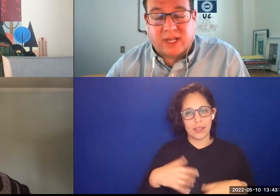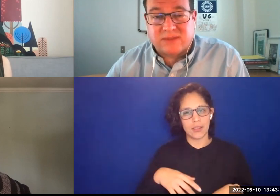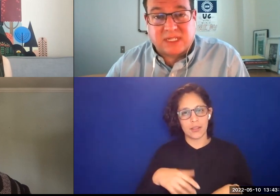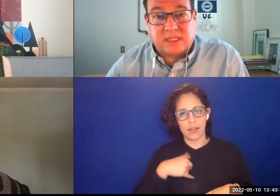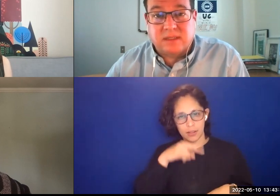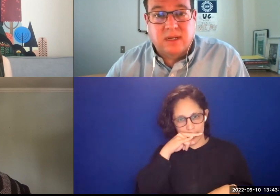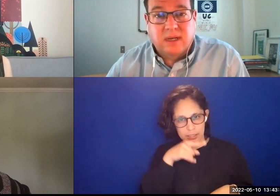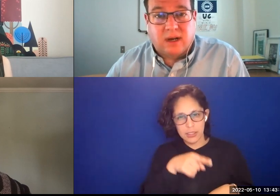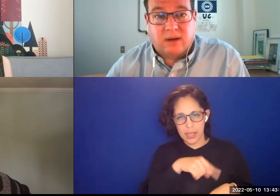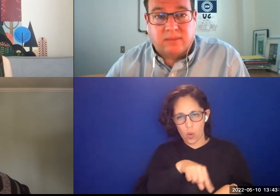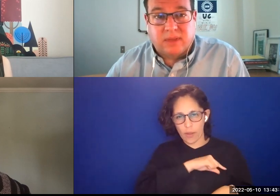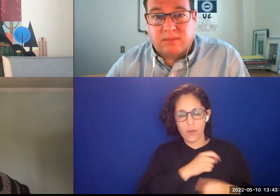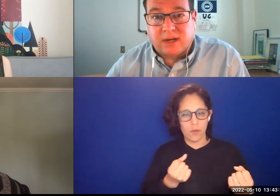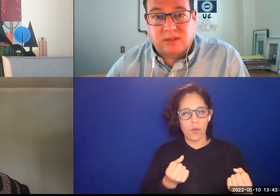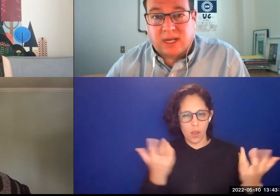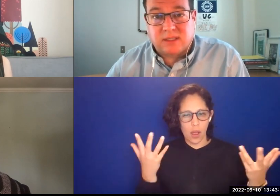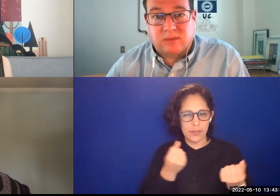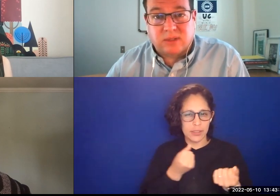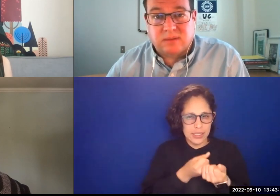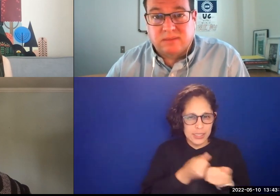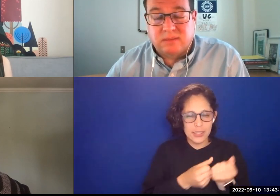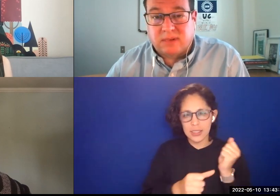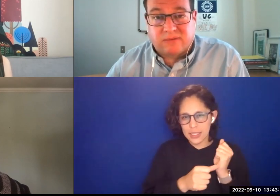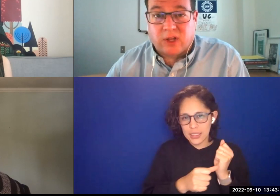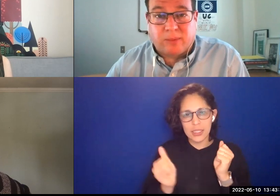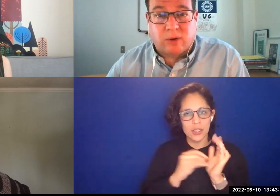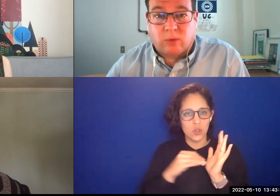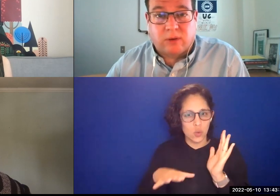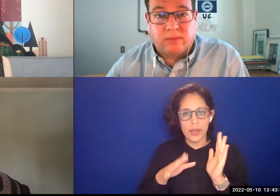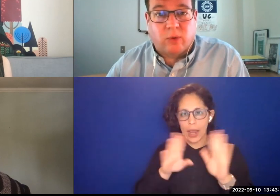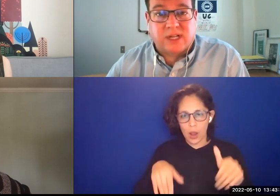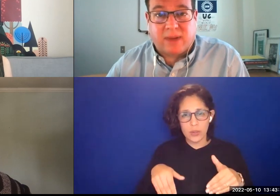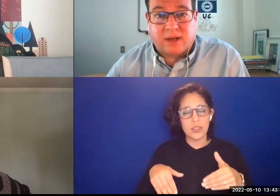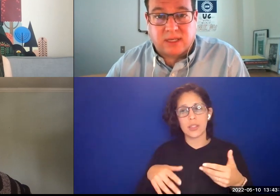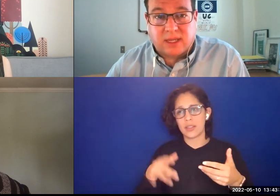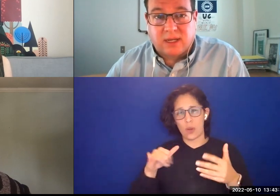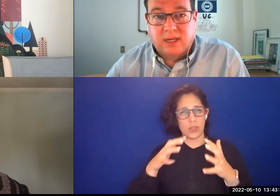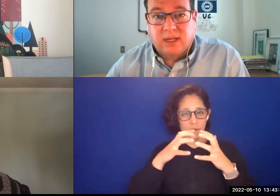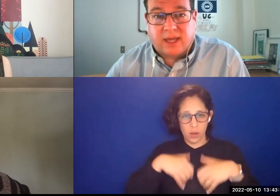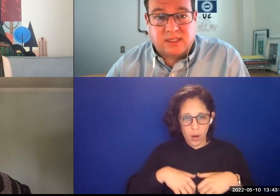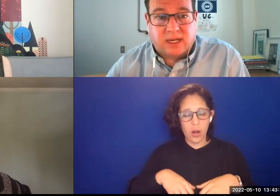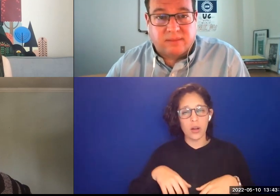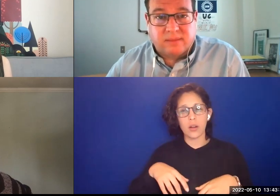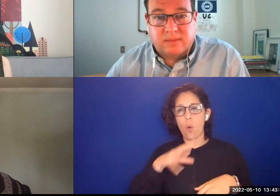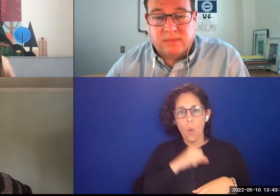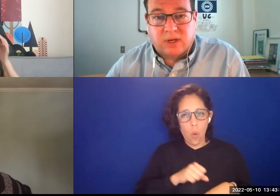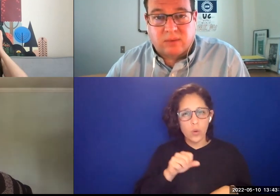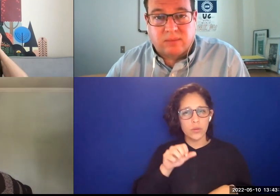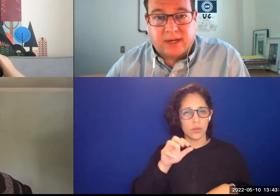for lots of assistance. The married student housing was like falling apart, wartime housing